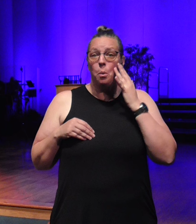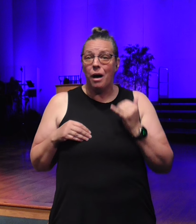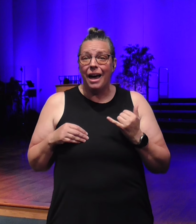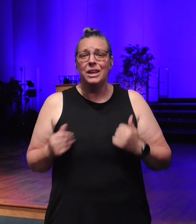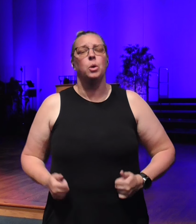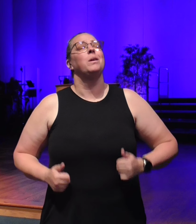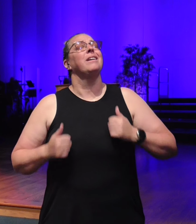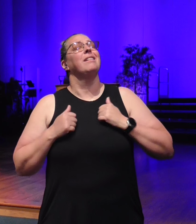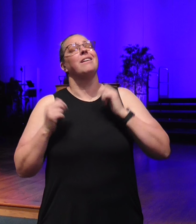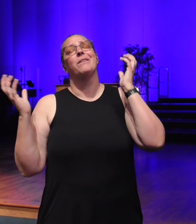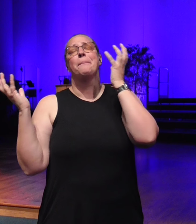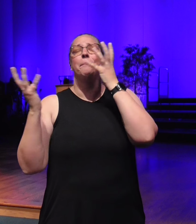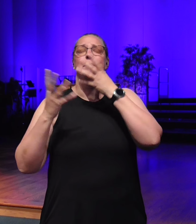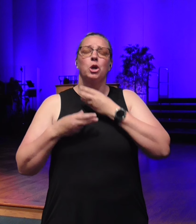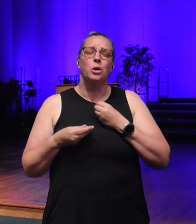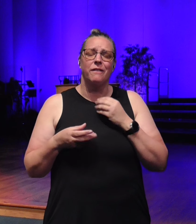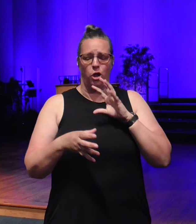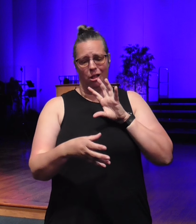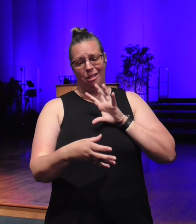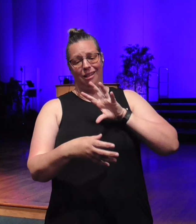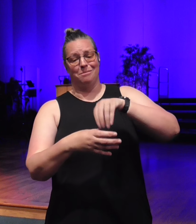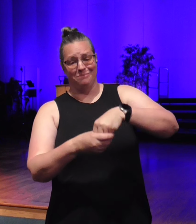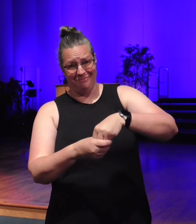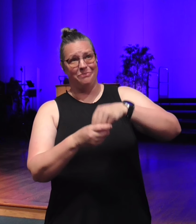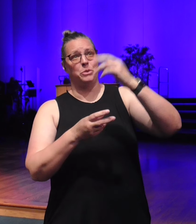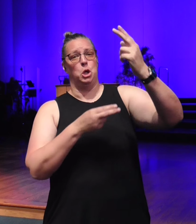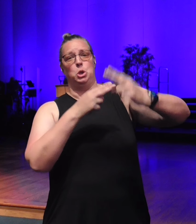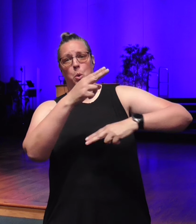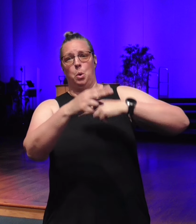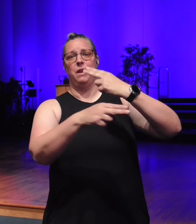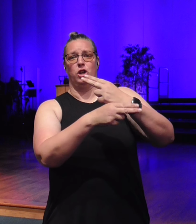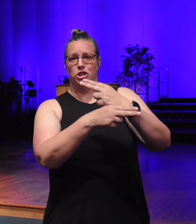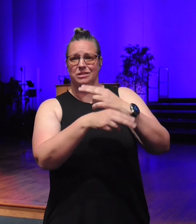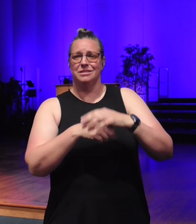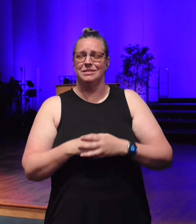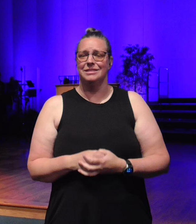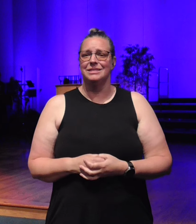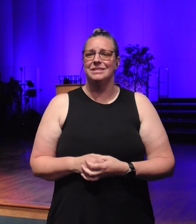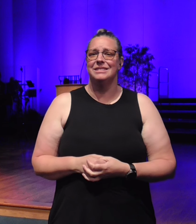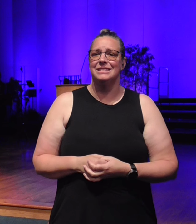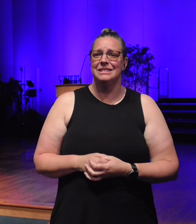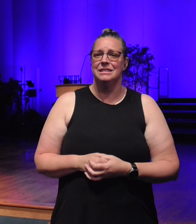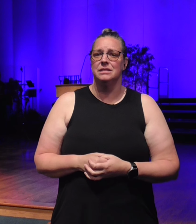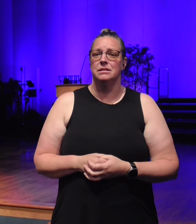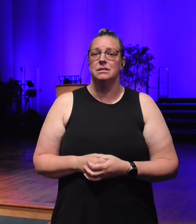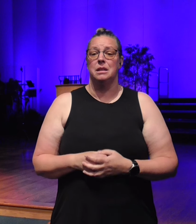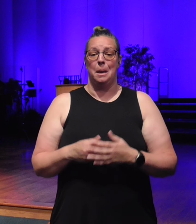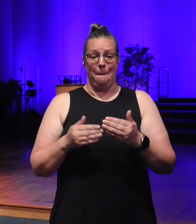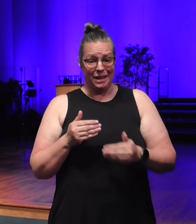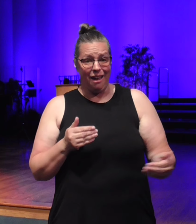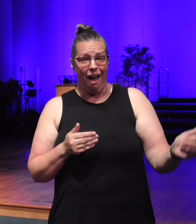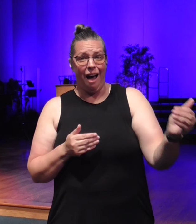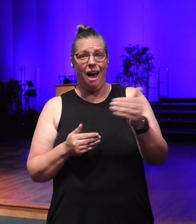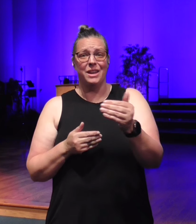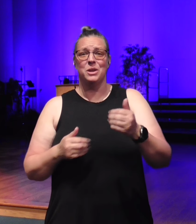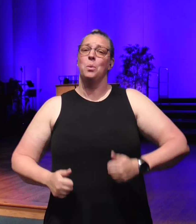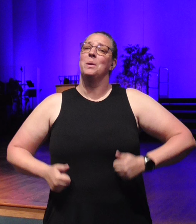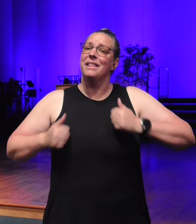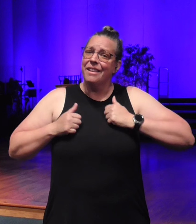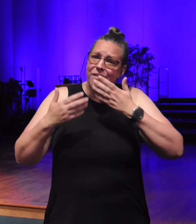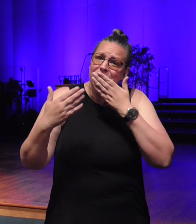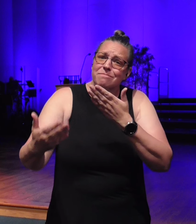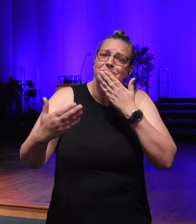such a beautifully participatory universe. Beyond that, we live in thankfulness that